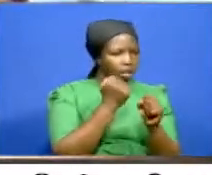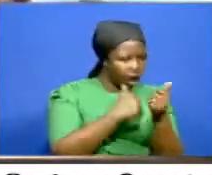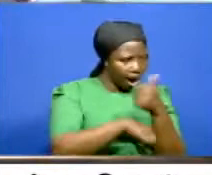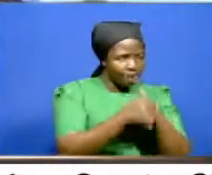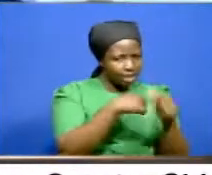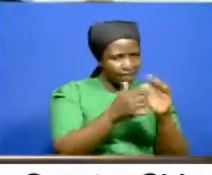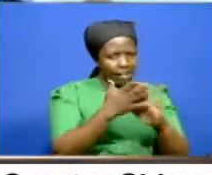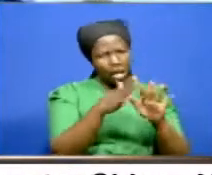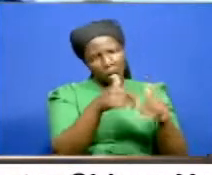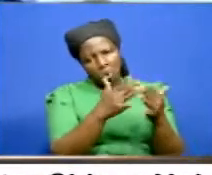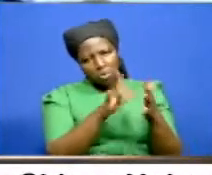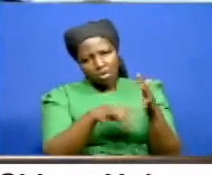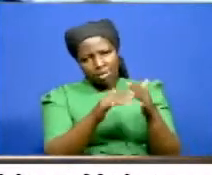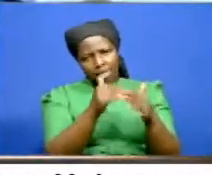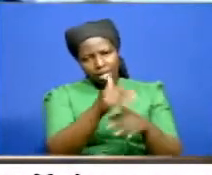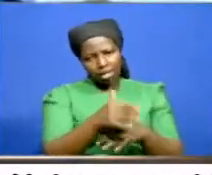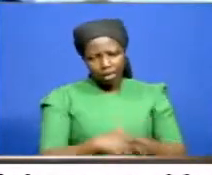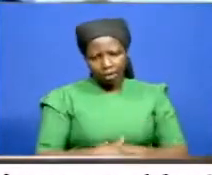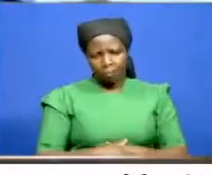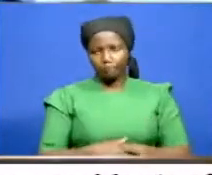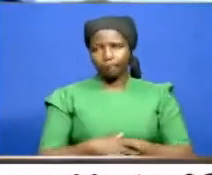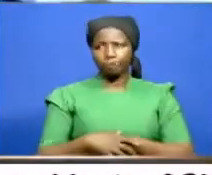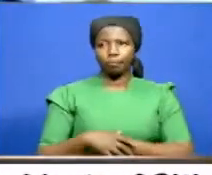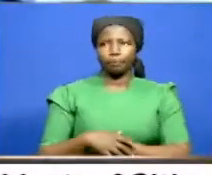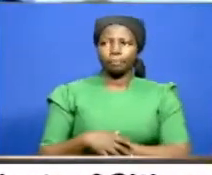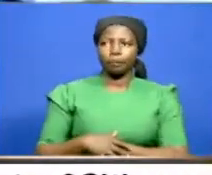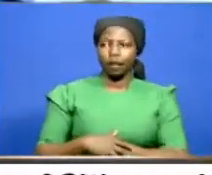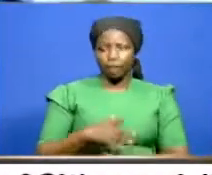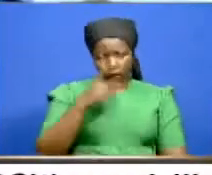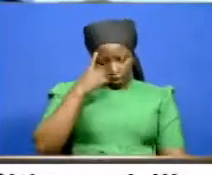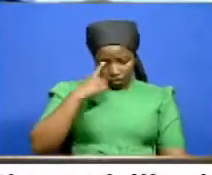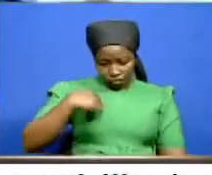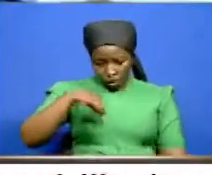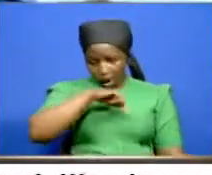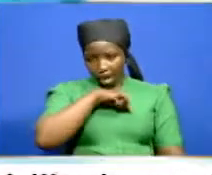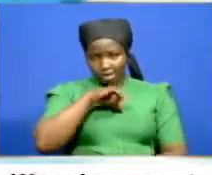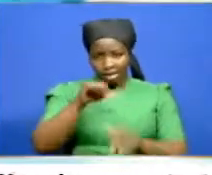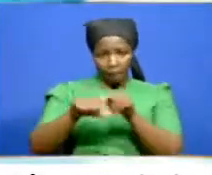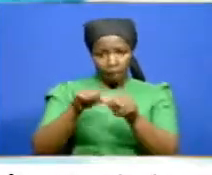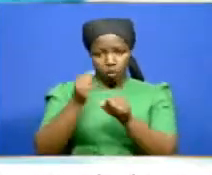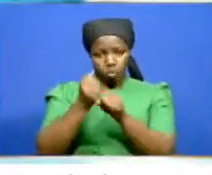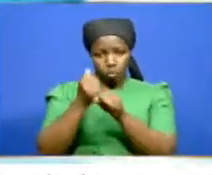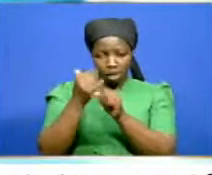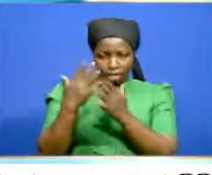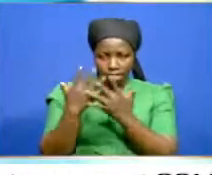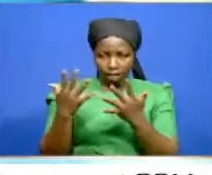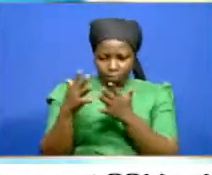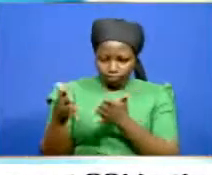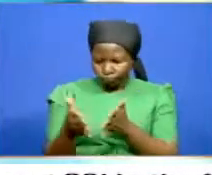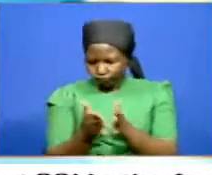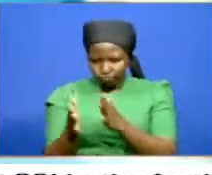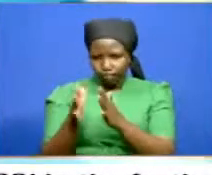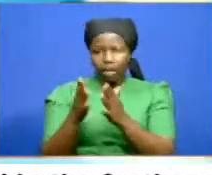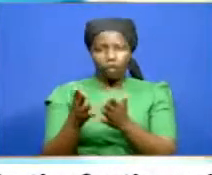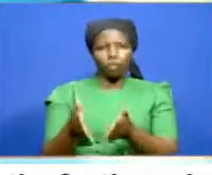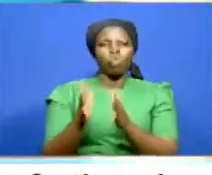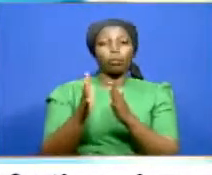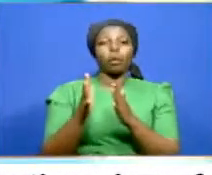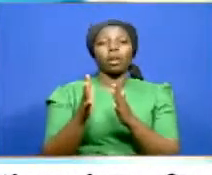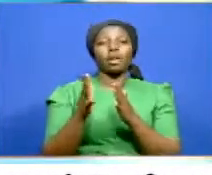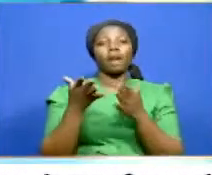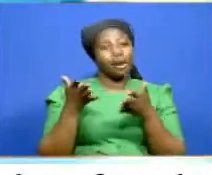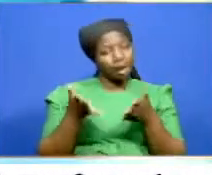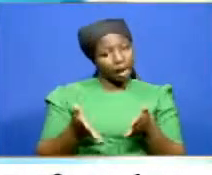next? Not really. I think... for us, it's all about just doing things strategically, the way we had planned. At the moment, you find that